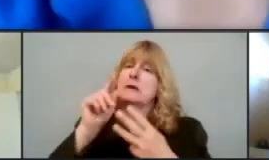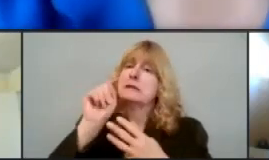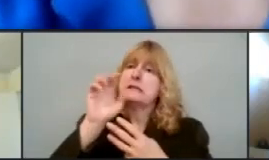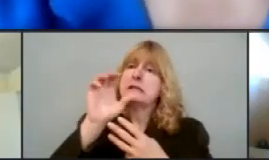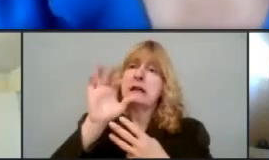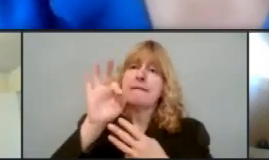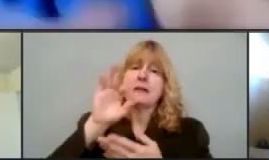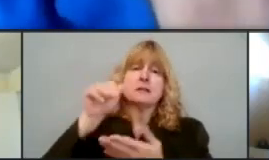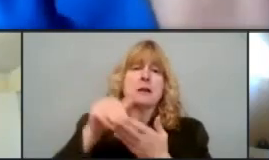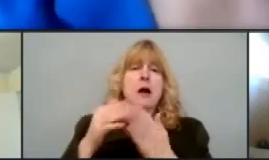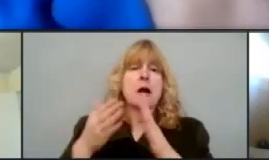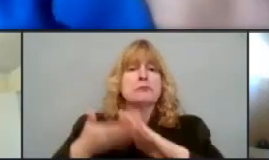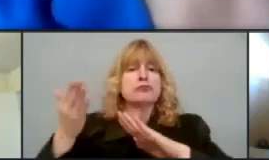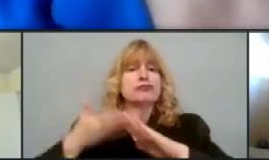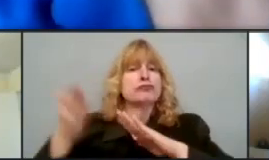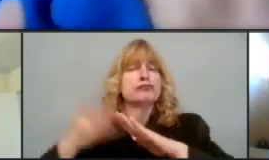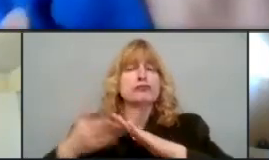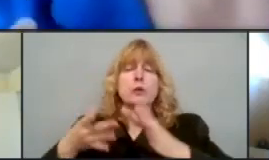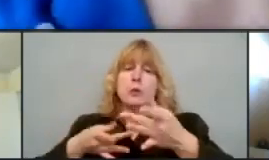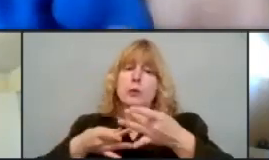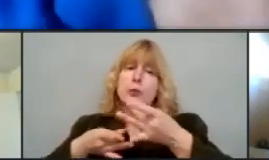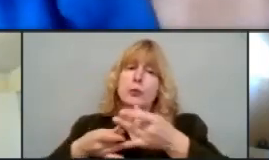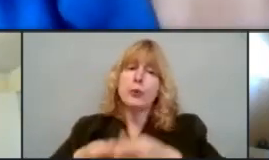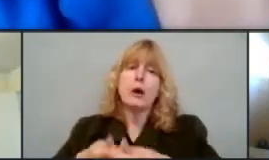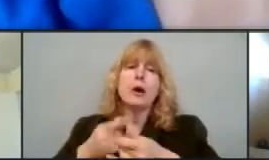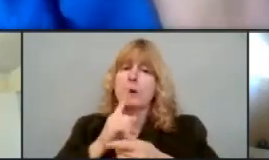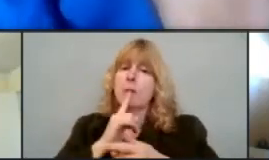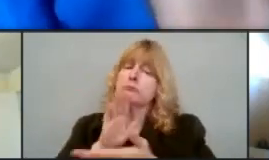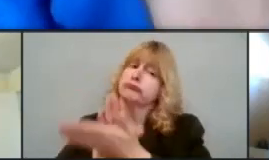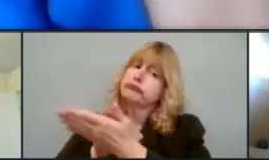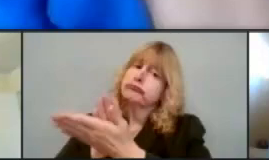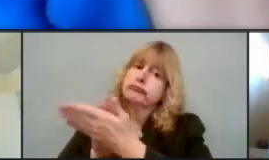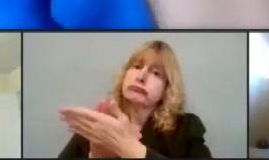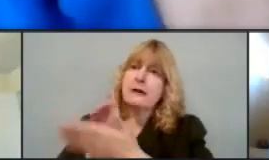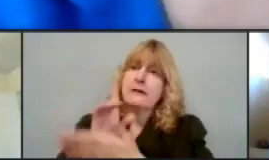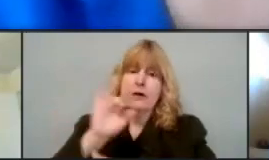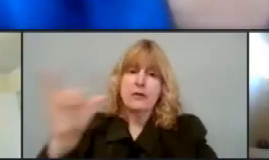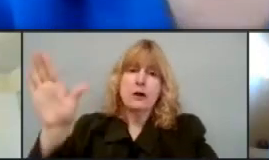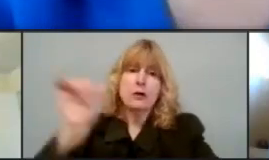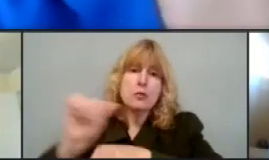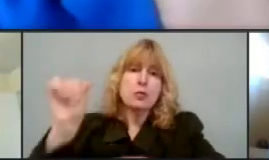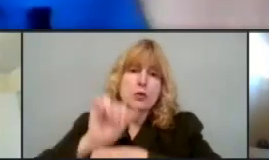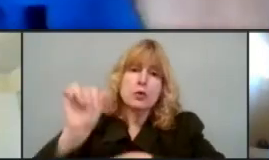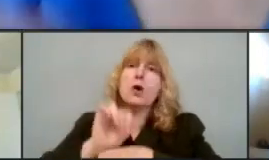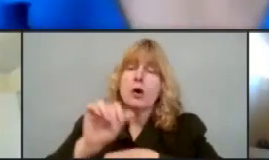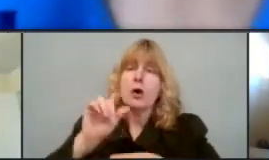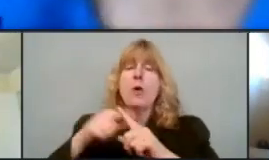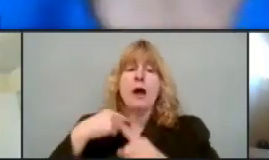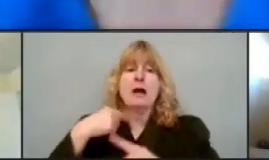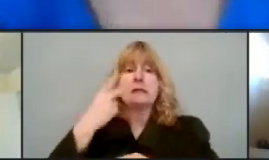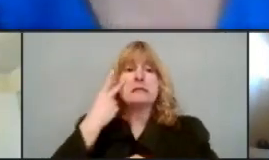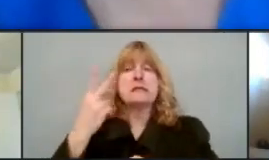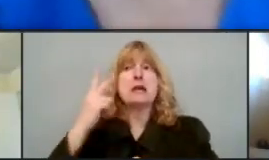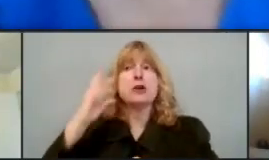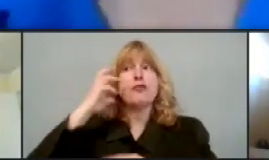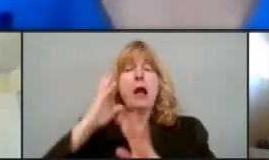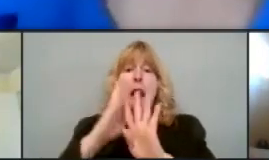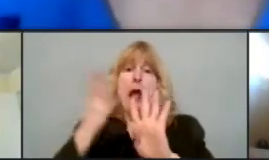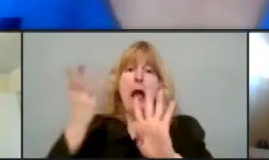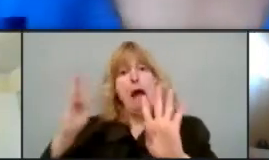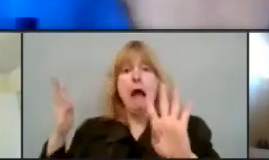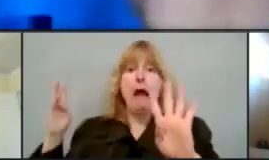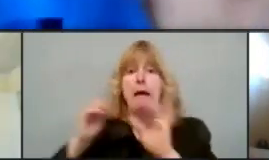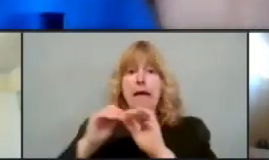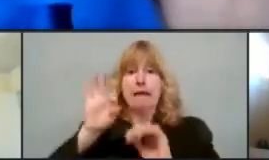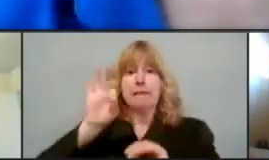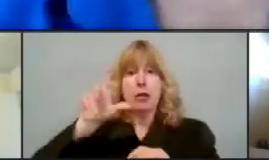well and nothing but kudos for that work. And every time I see those crazy lines in Florida, I'm like, y'all know what you're doing. You need to come to Detroit and see how we